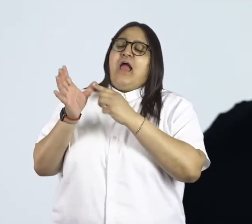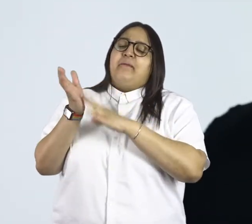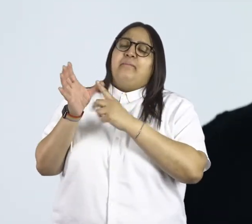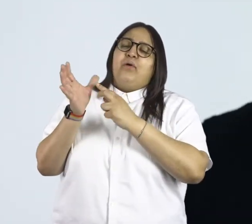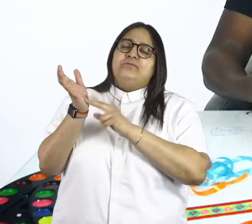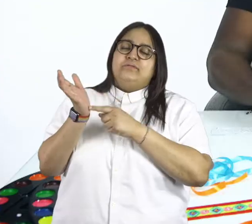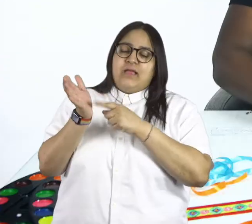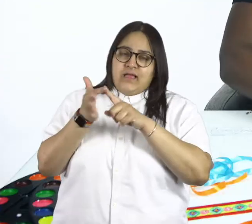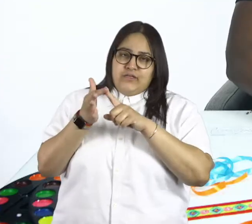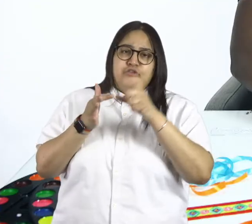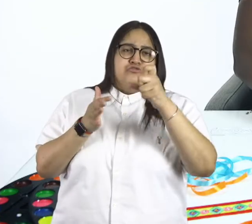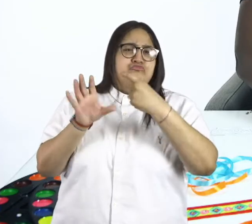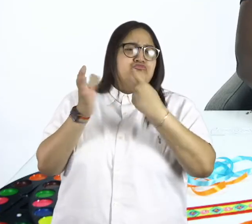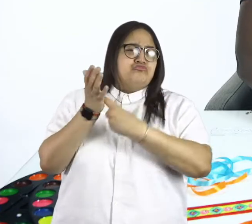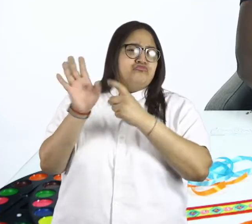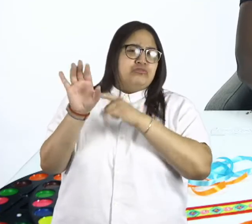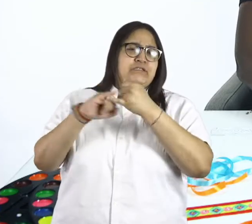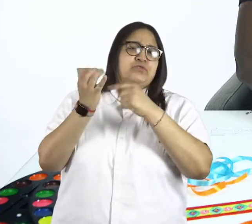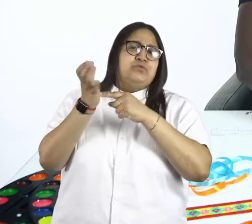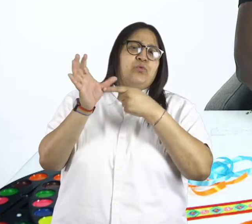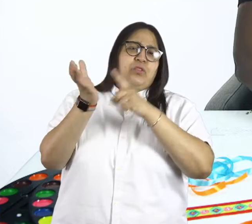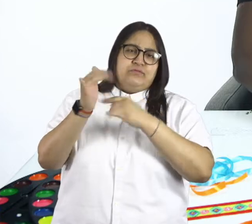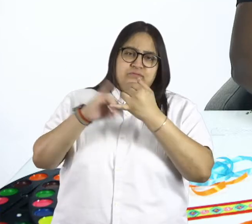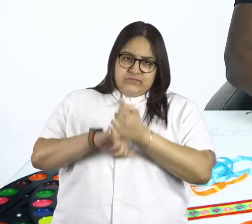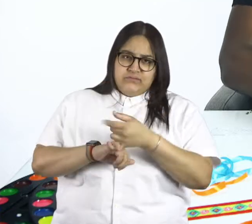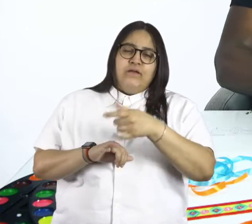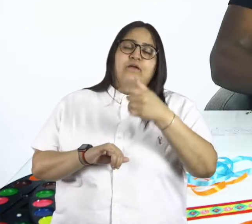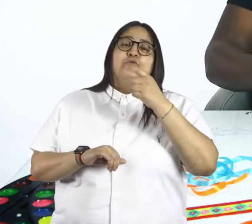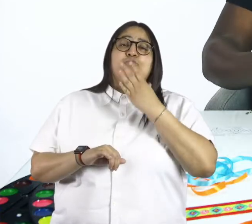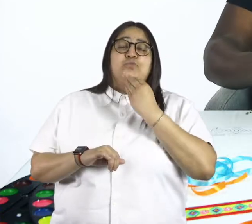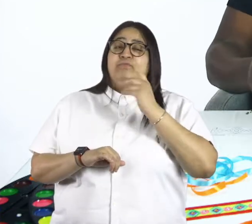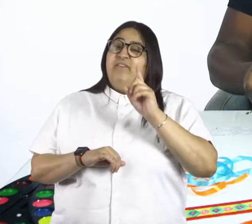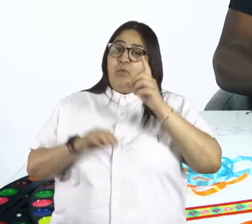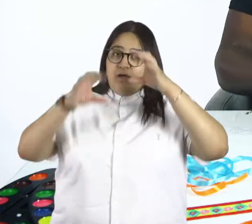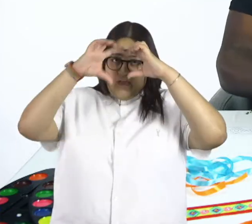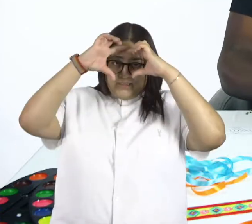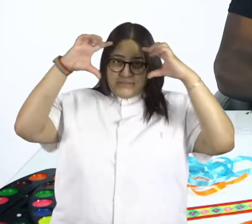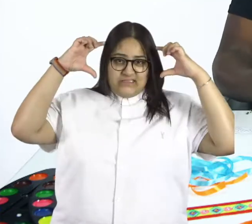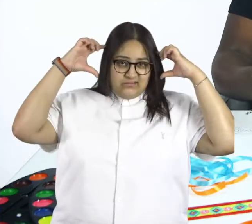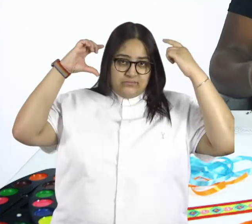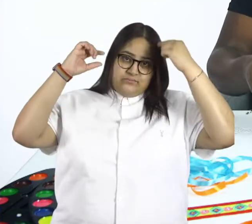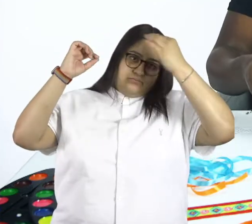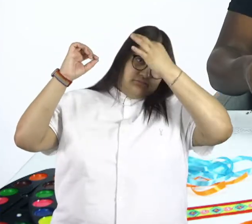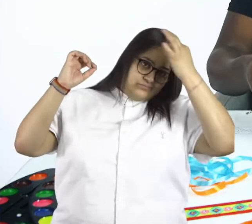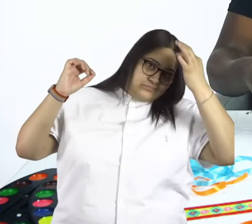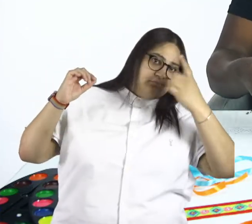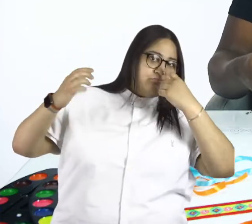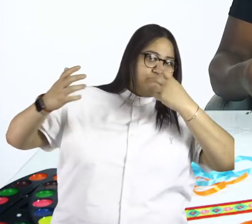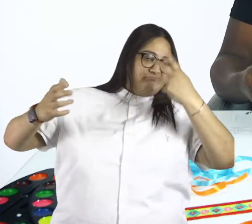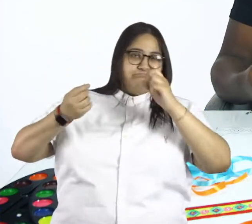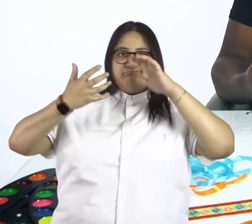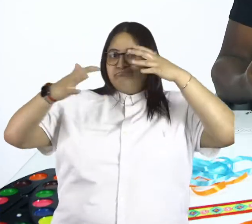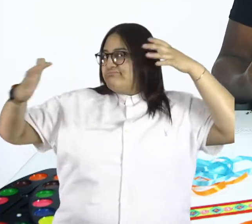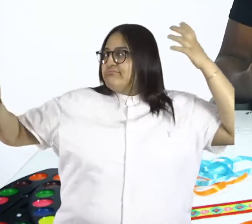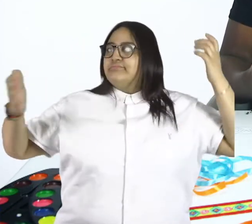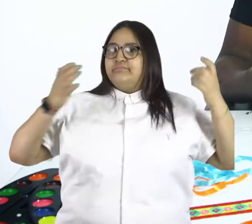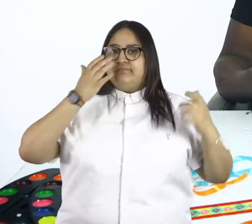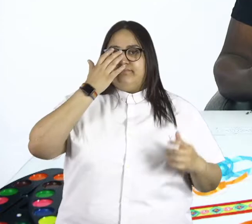going to be using today as well for my headpiece. You can get these in a variety of